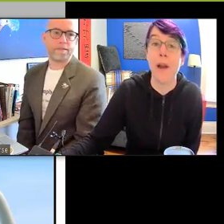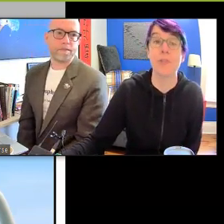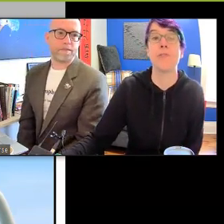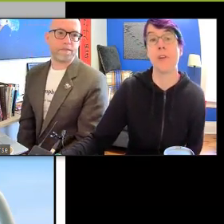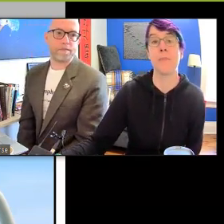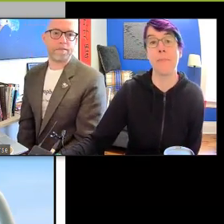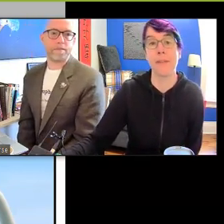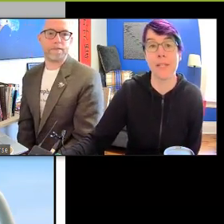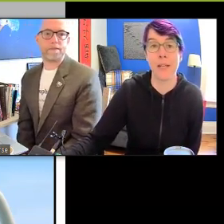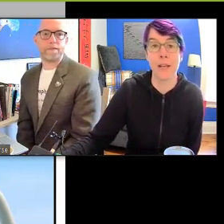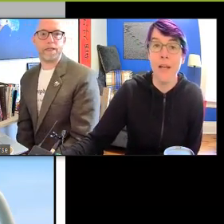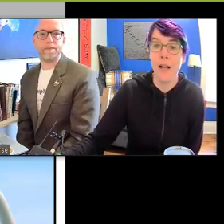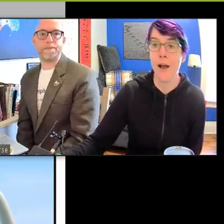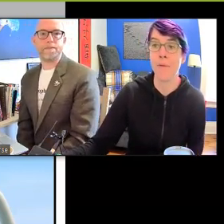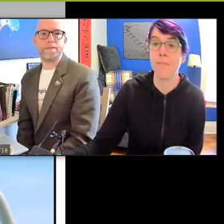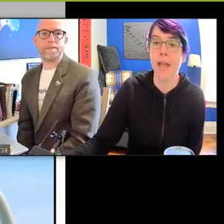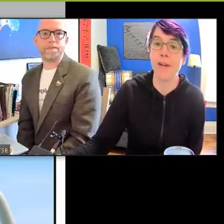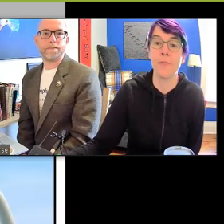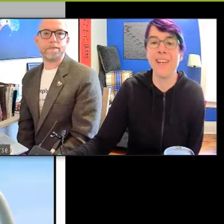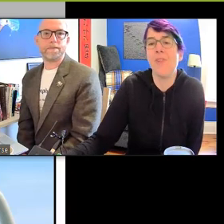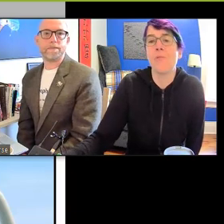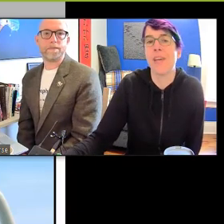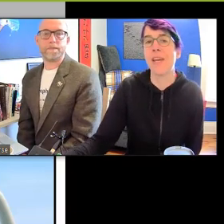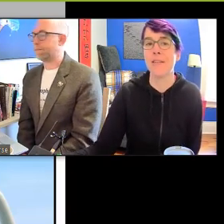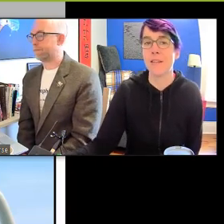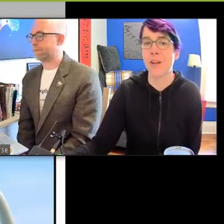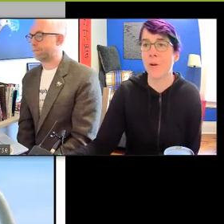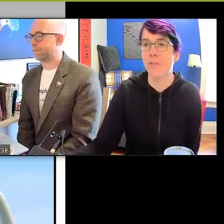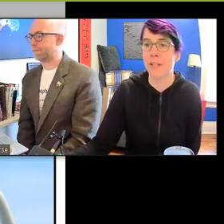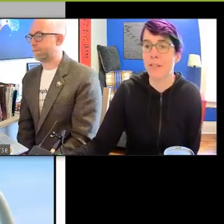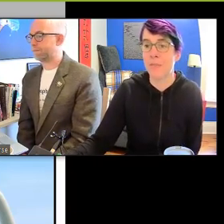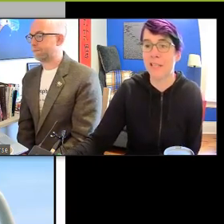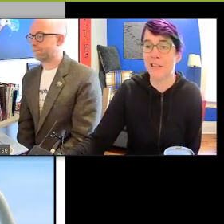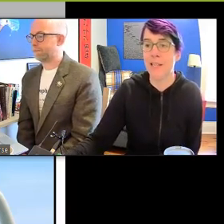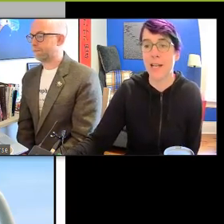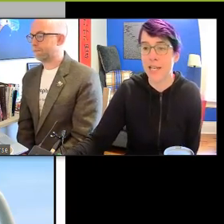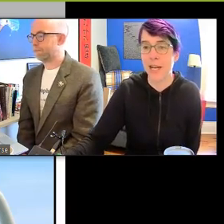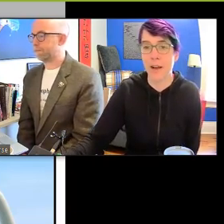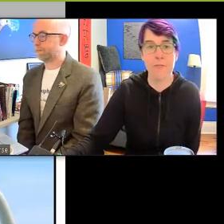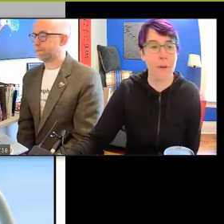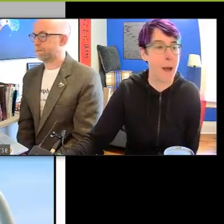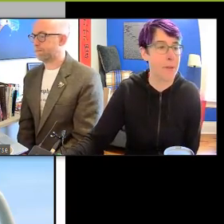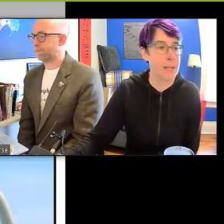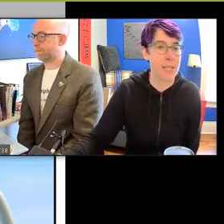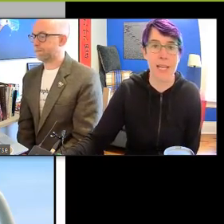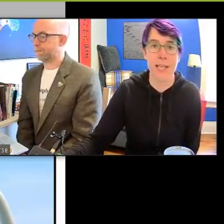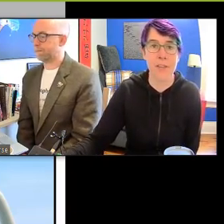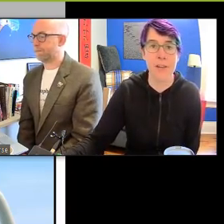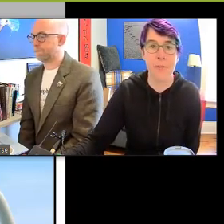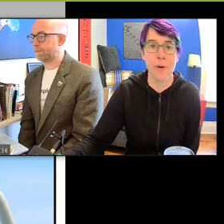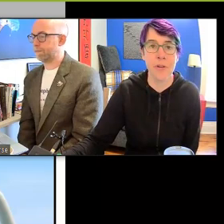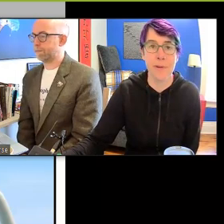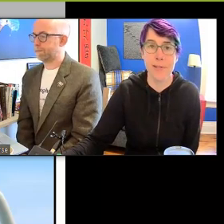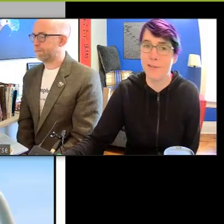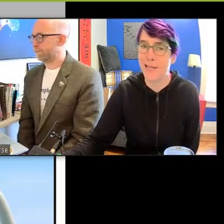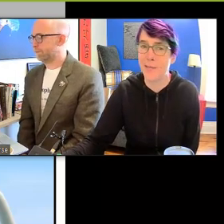of the pressures on the population. Yeah. And we know that, you know, if it's subsistence hunting of a population that is healthy